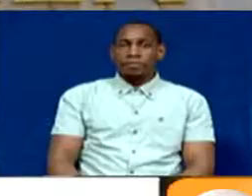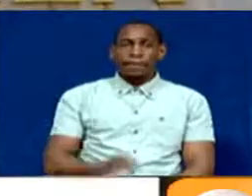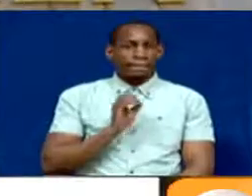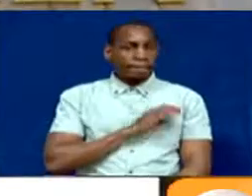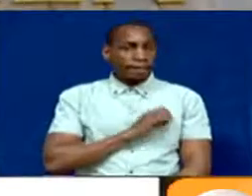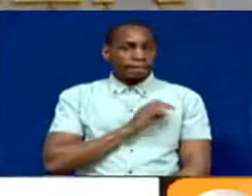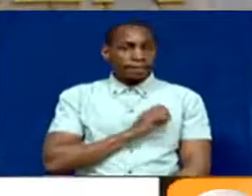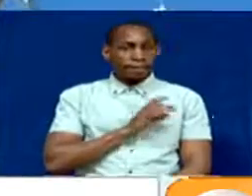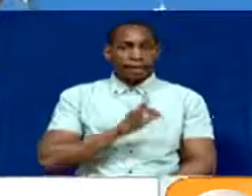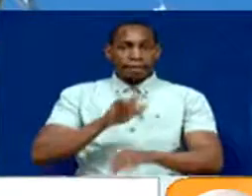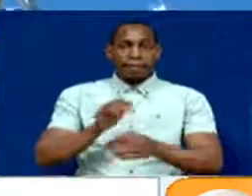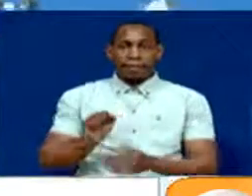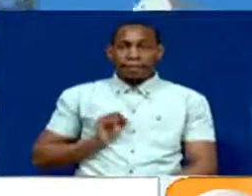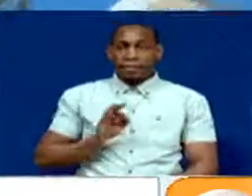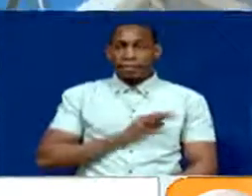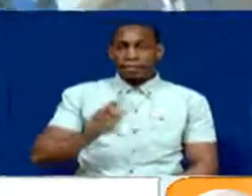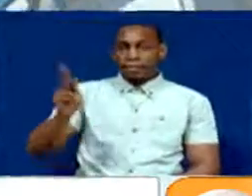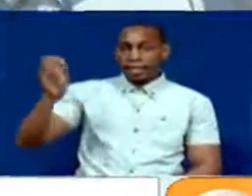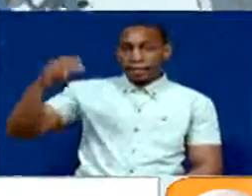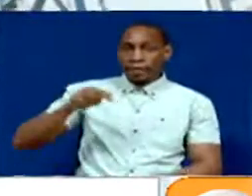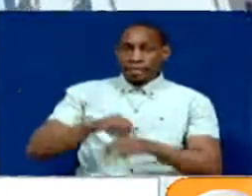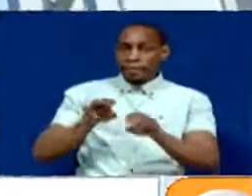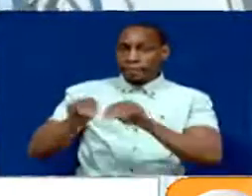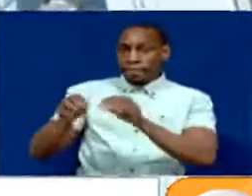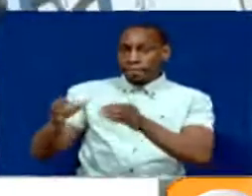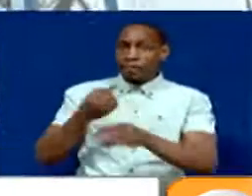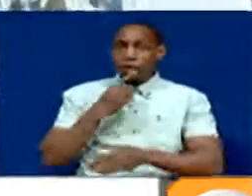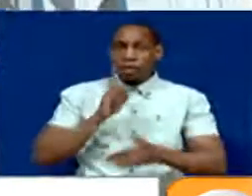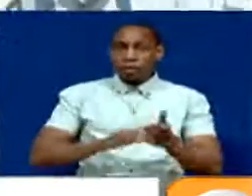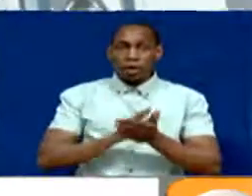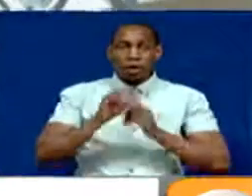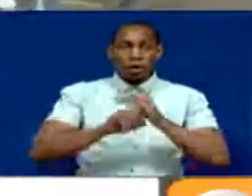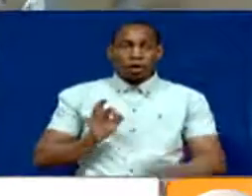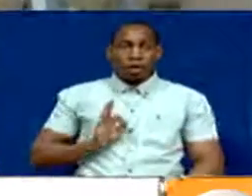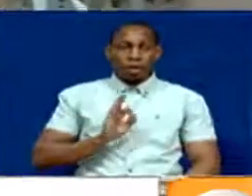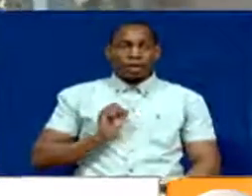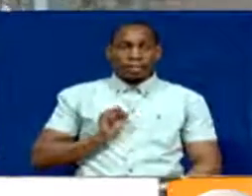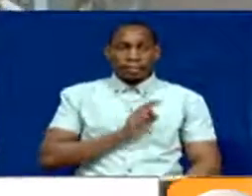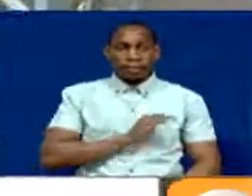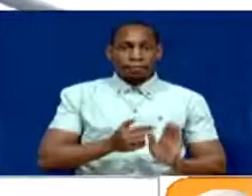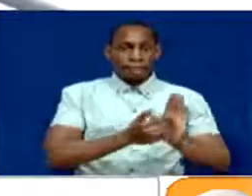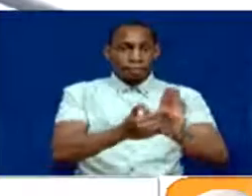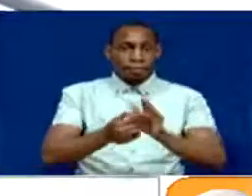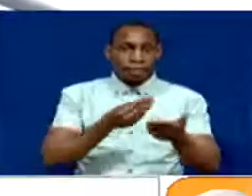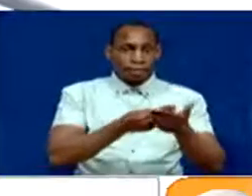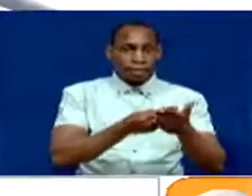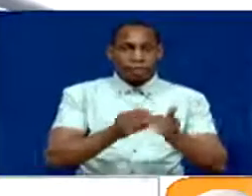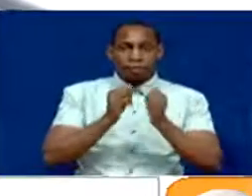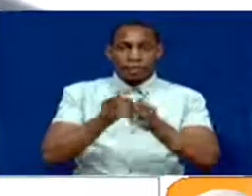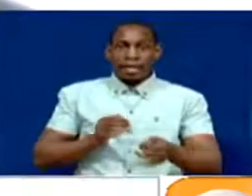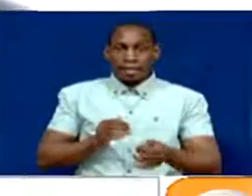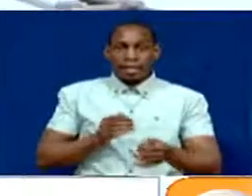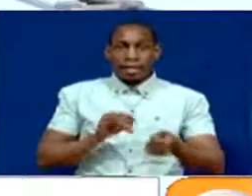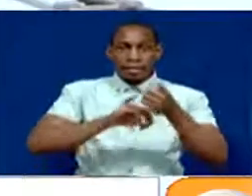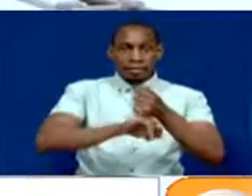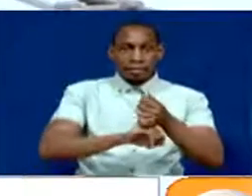Panic has gripped employees of Kenya Power after the company's management ordered all its staff to lay bare their financials together with those of their